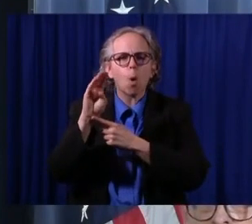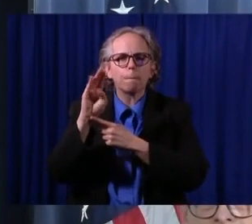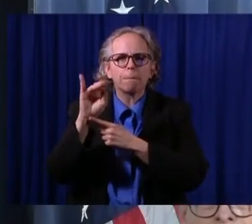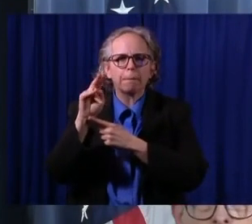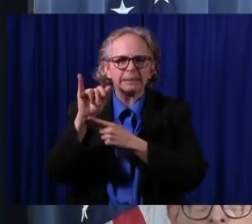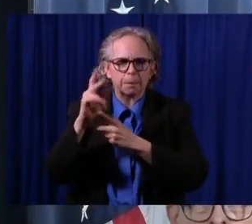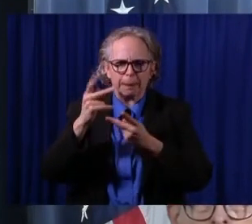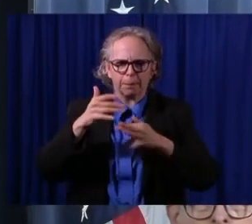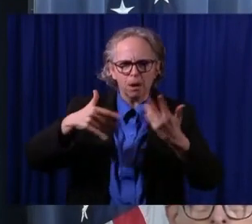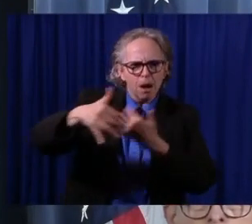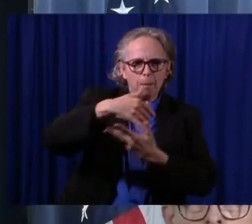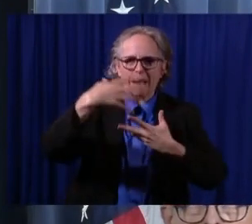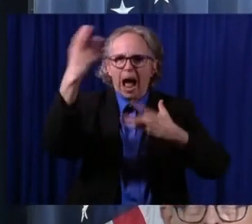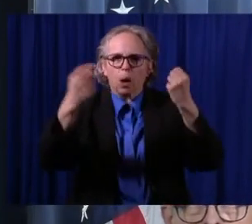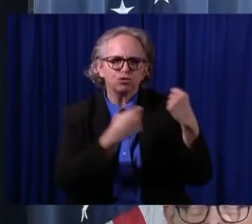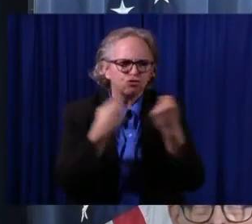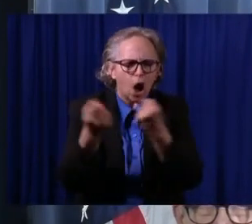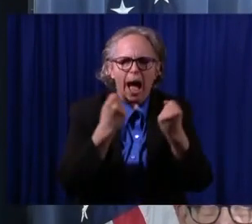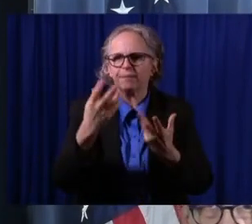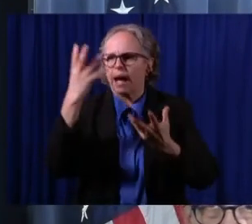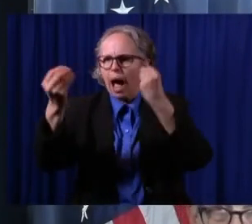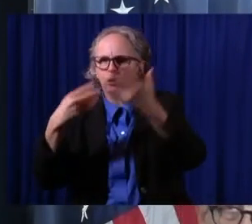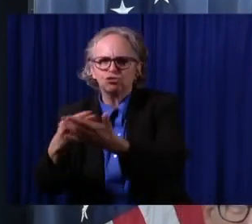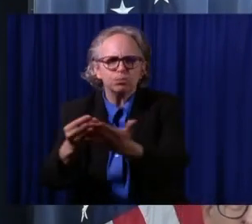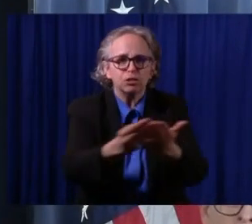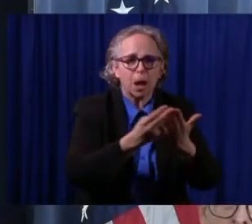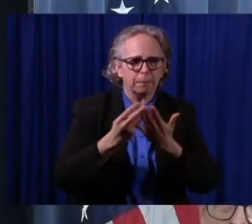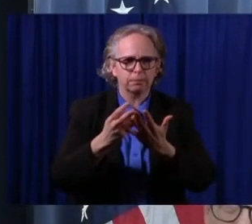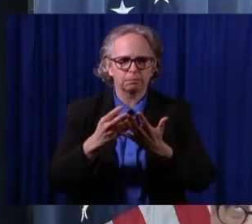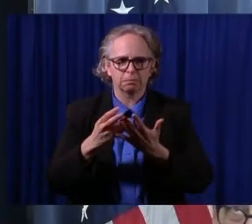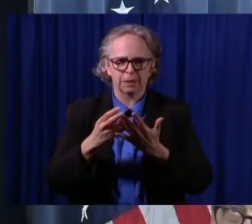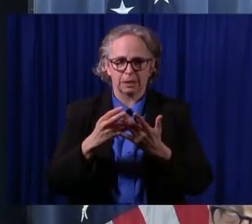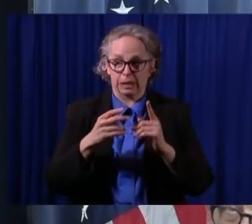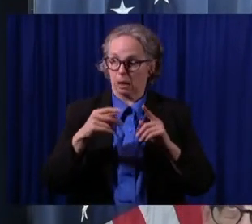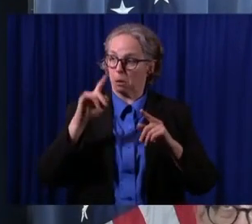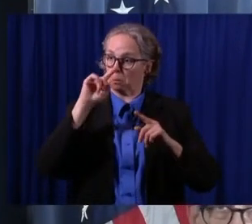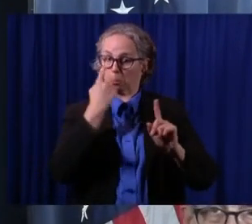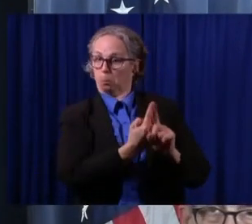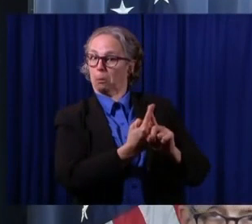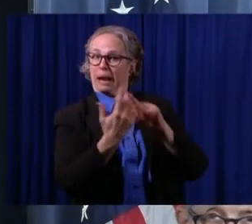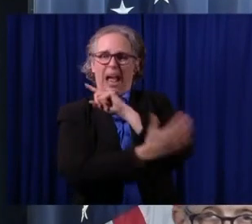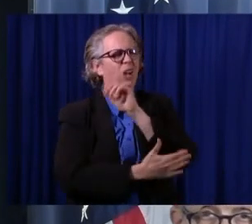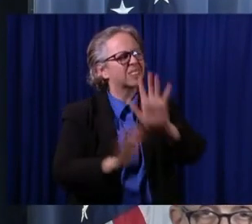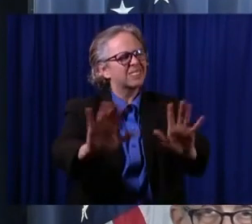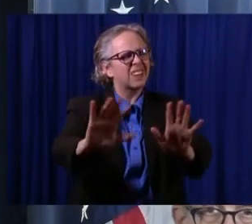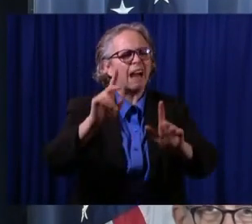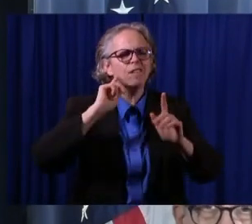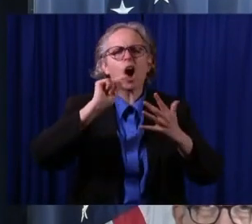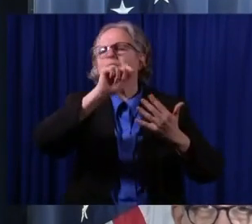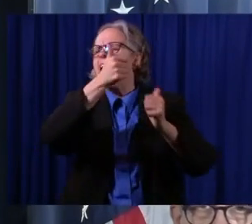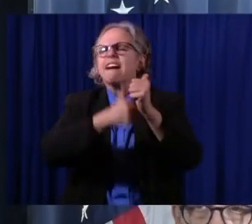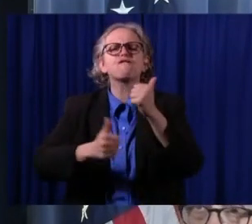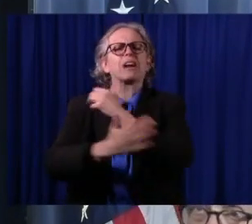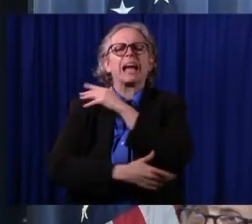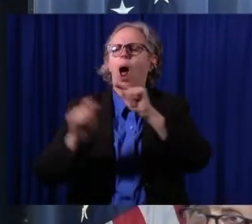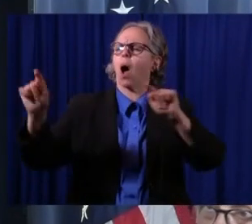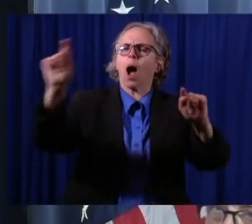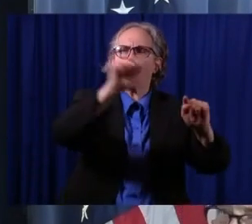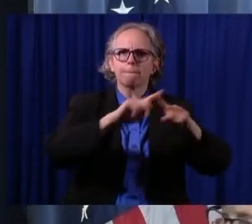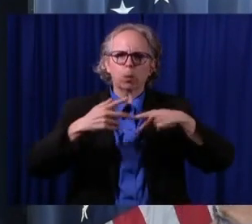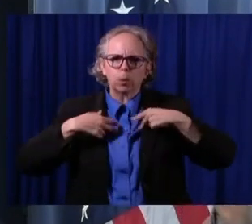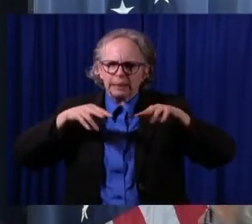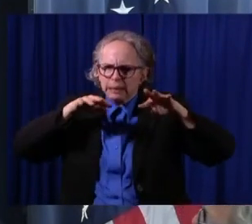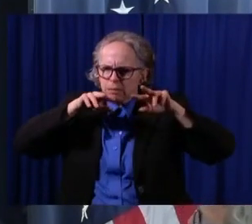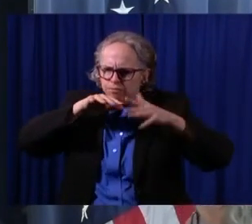and this is not unique to Montgomery County. You would see this to some degree if you did any county in the state of